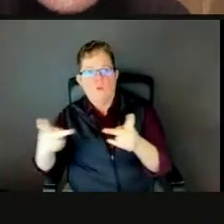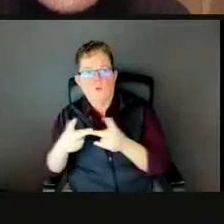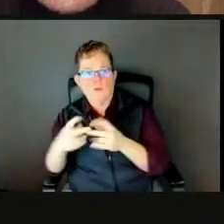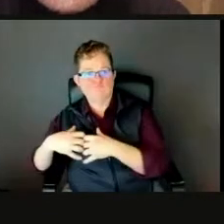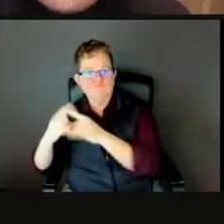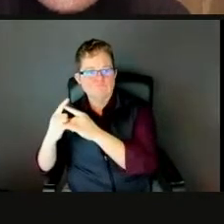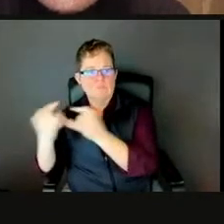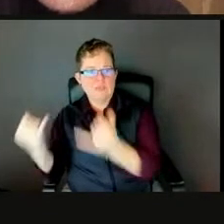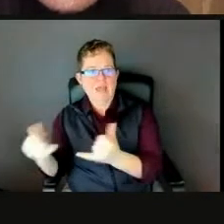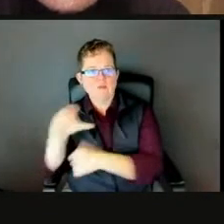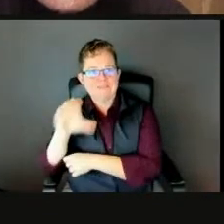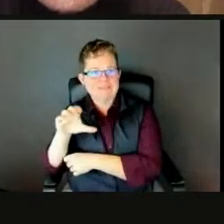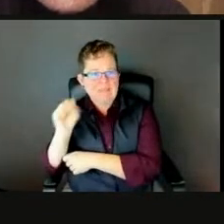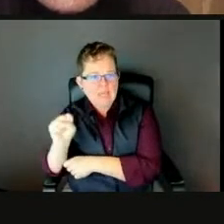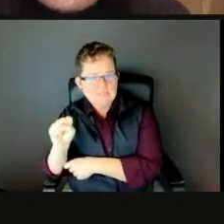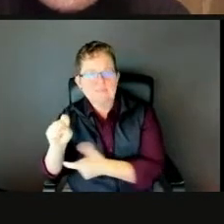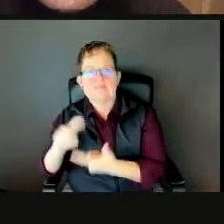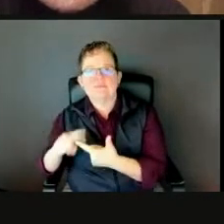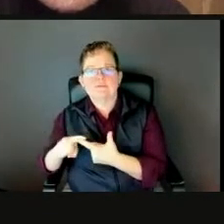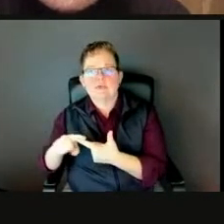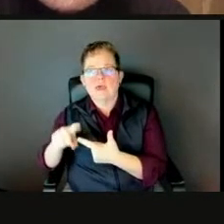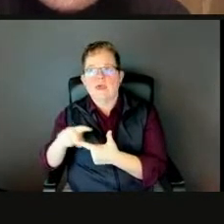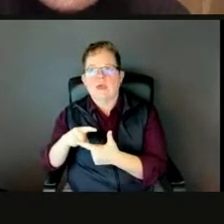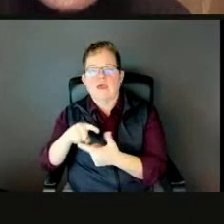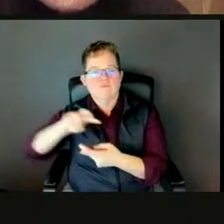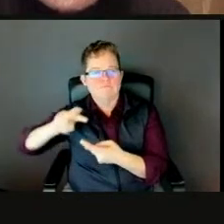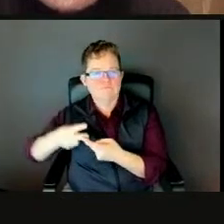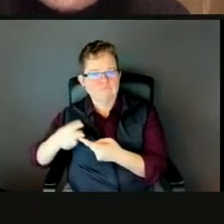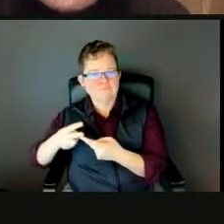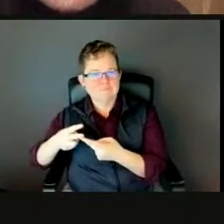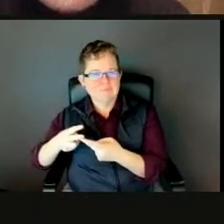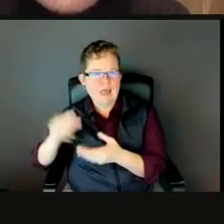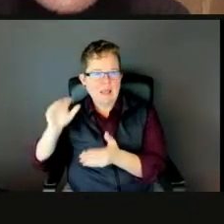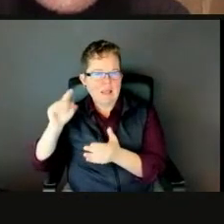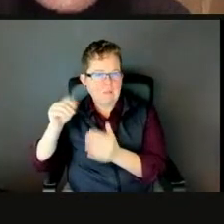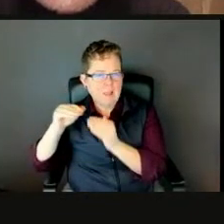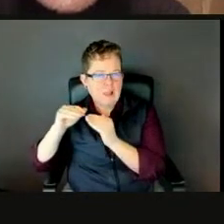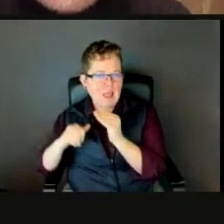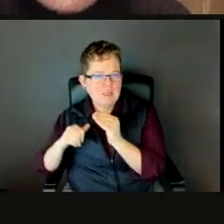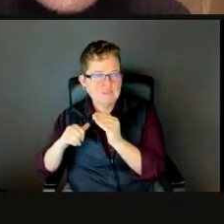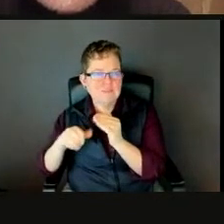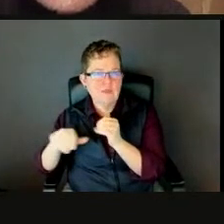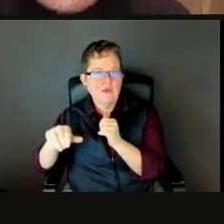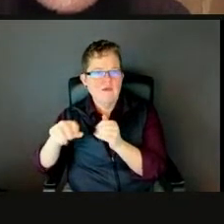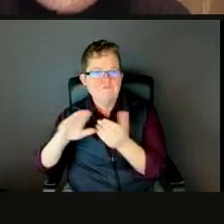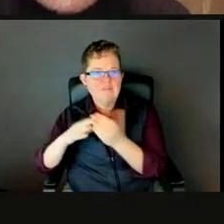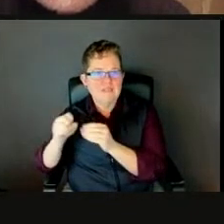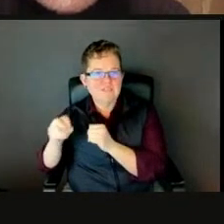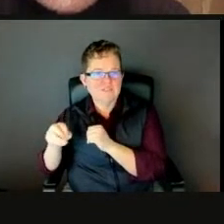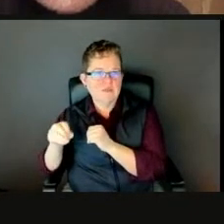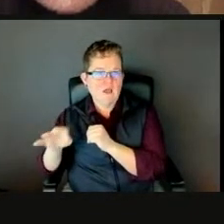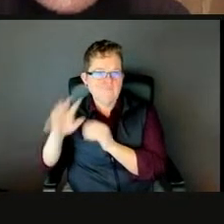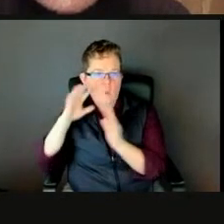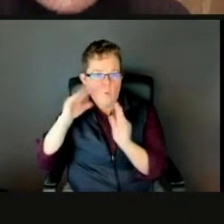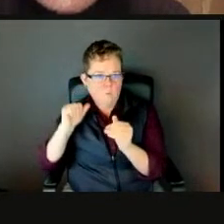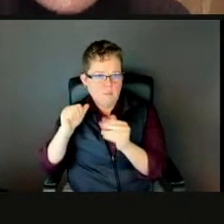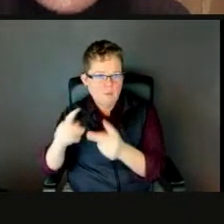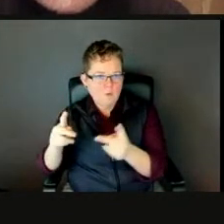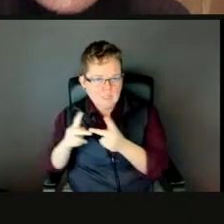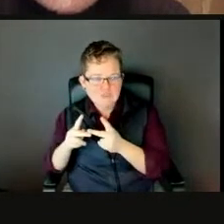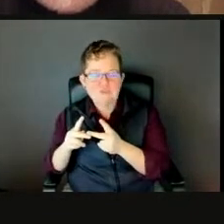at CCS, and then at a little bit less at the other, the Village of Hope location.